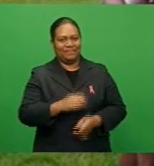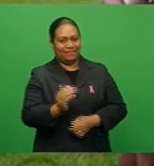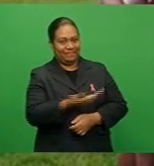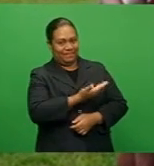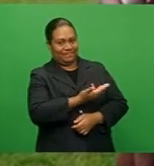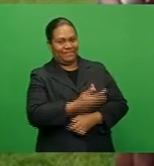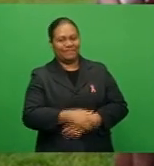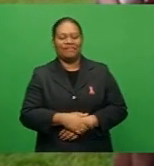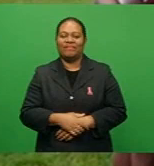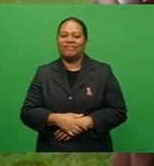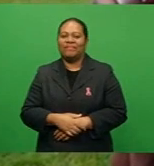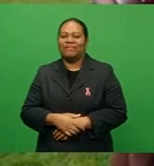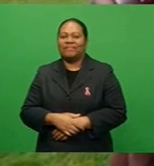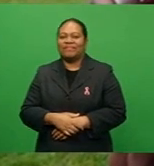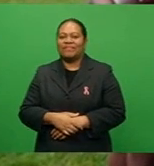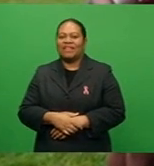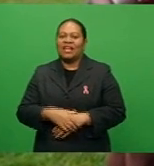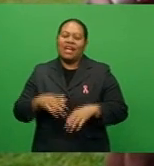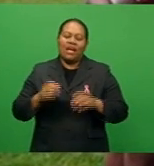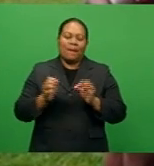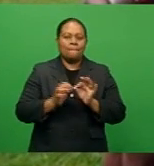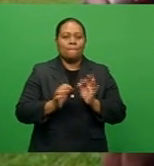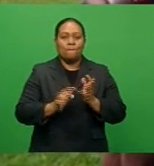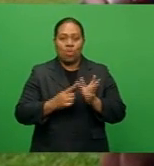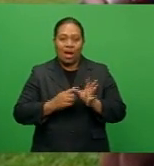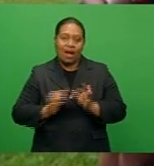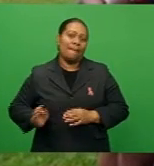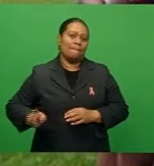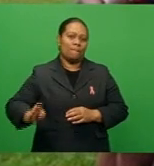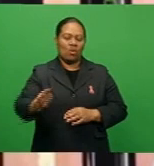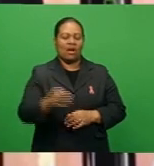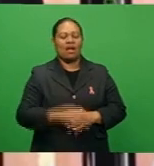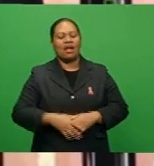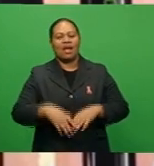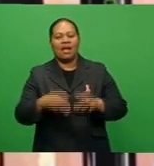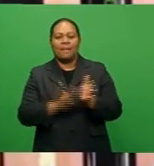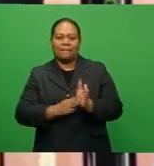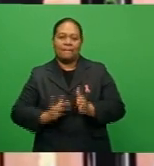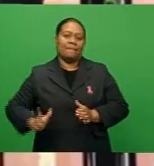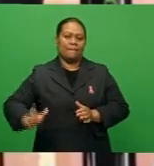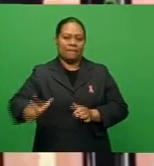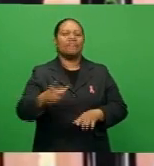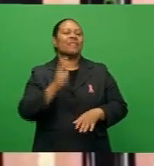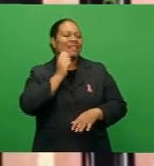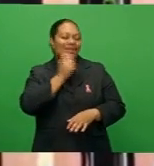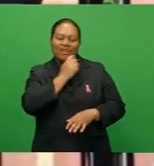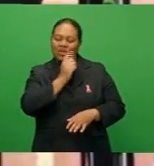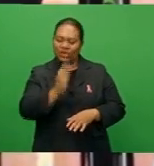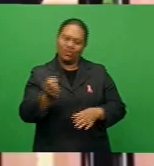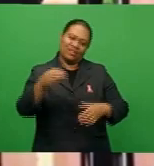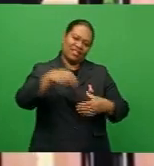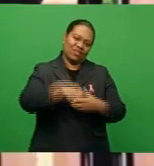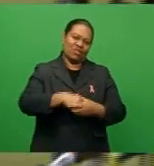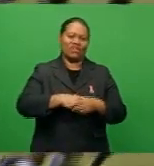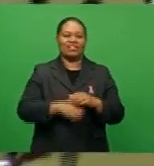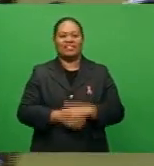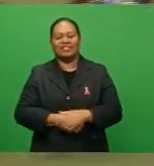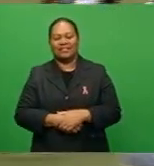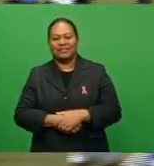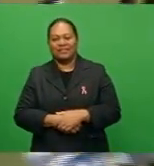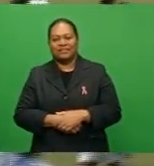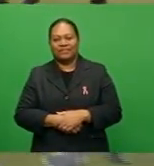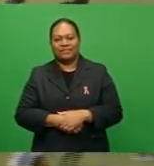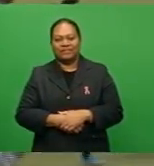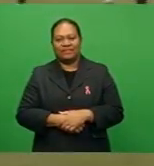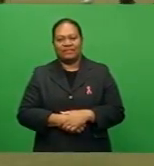teams from Bua, the Konrobe, Madhuwata, and of course Tabuni as well, who've also just started